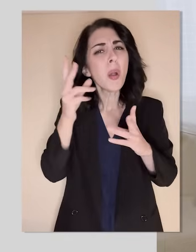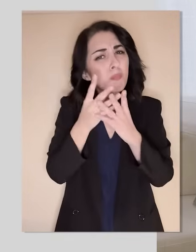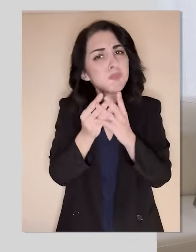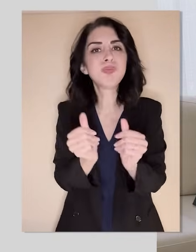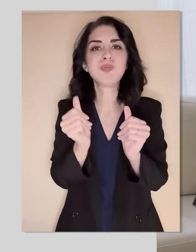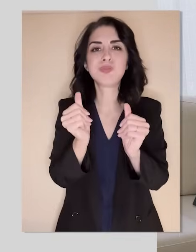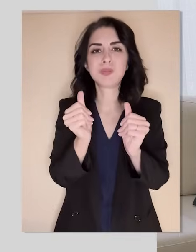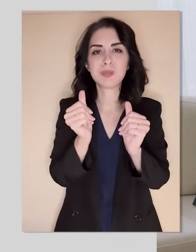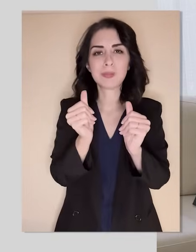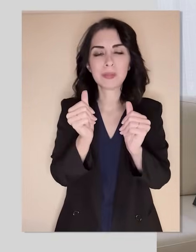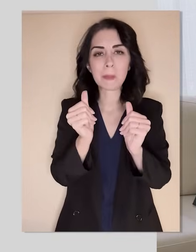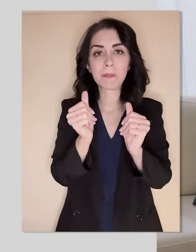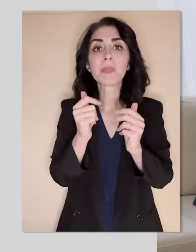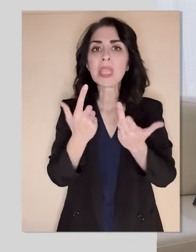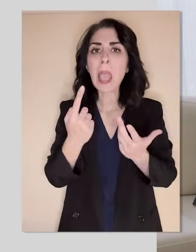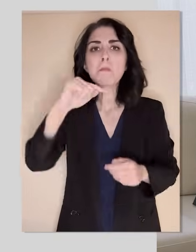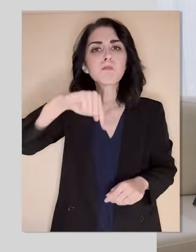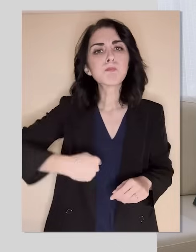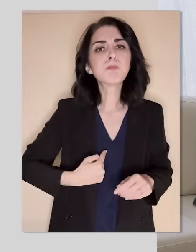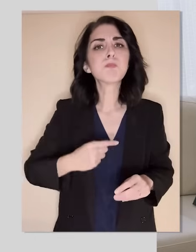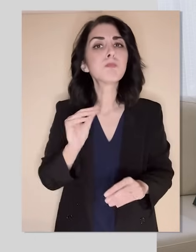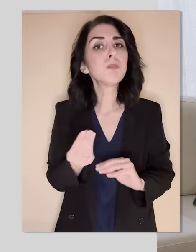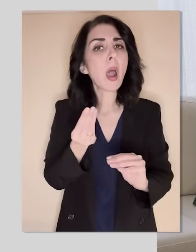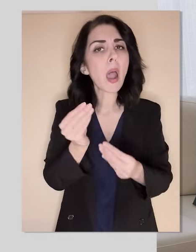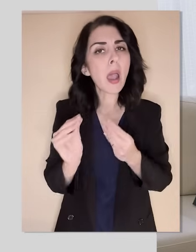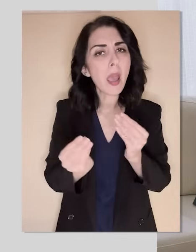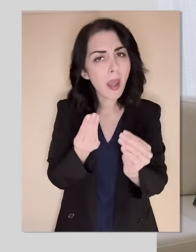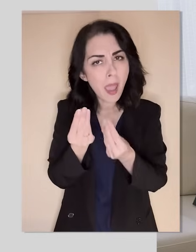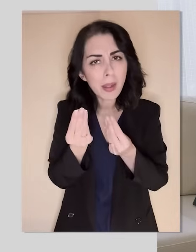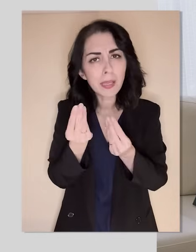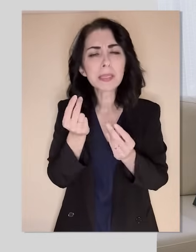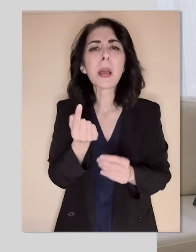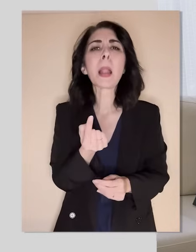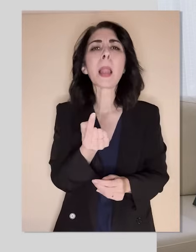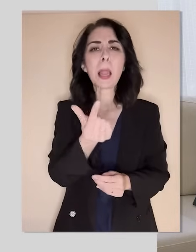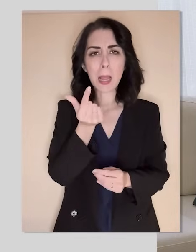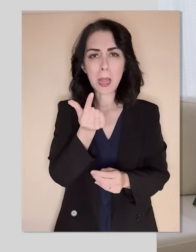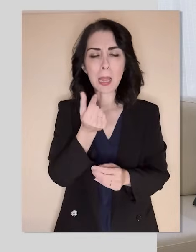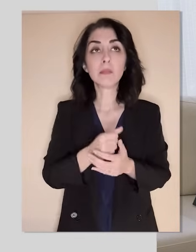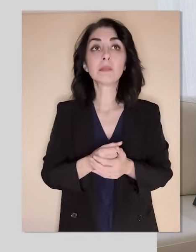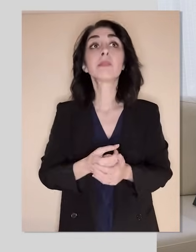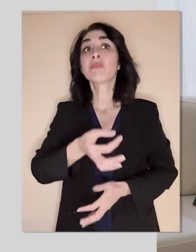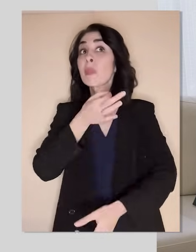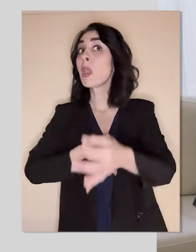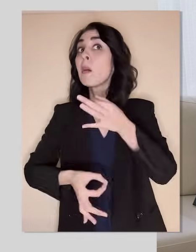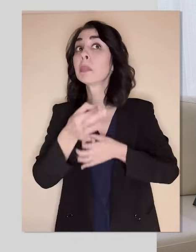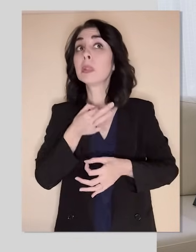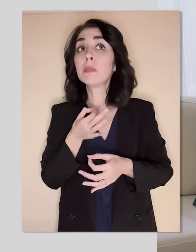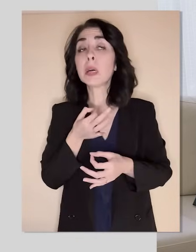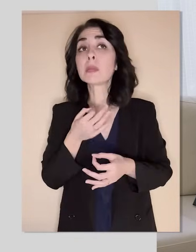side effects. So tell us about possible side effects. What should we expect? I don't even know what to say because my patients